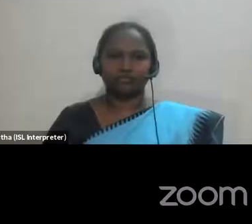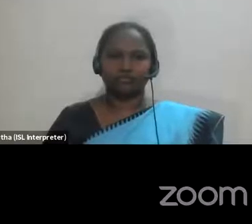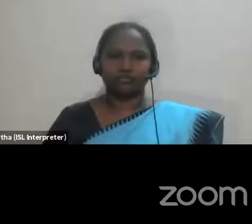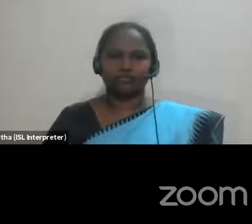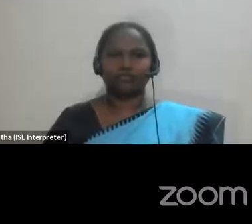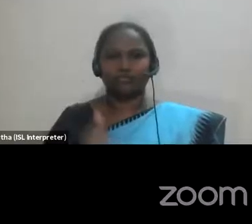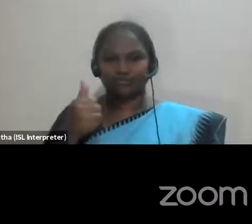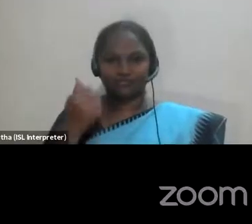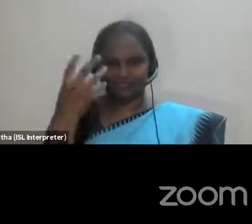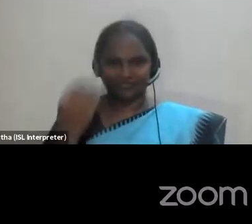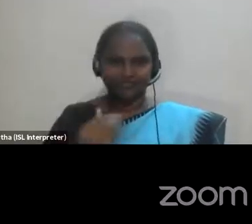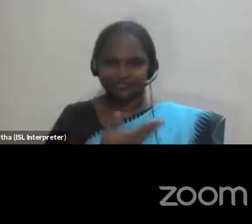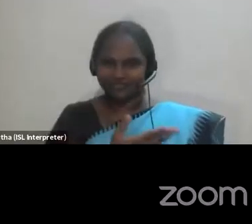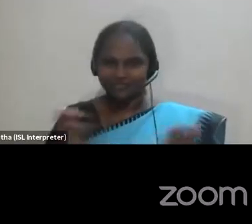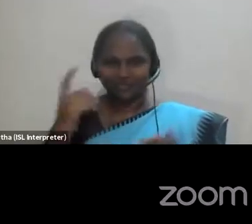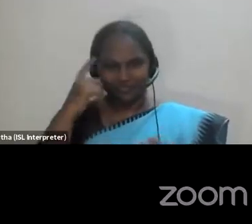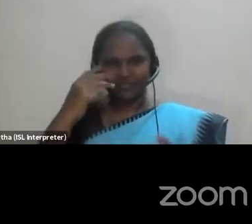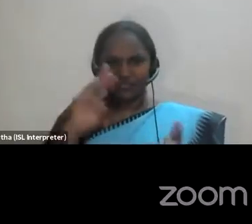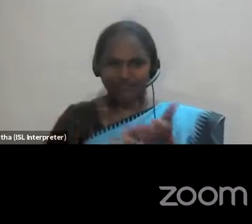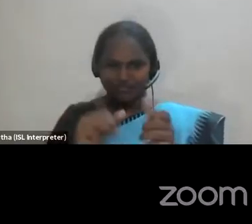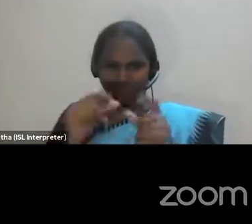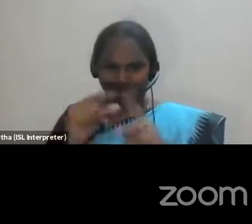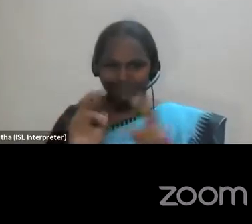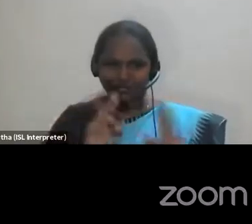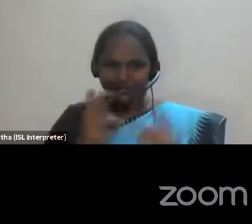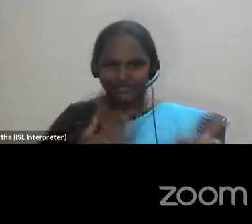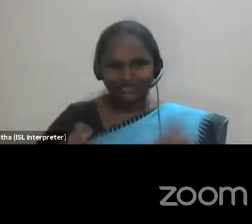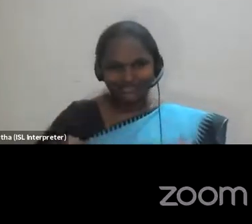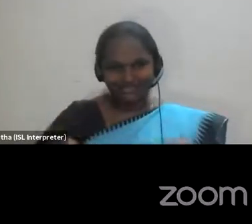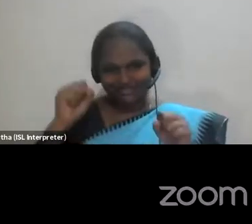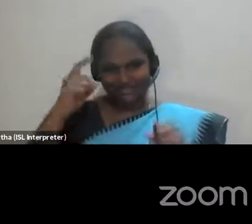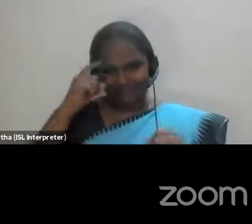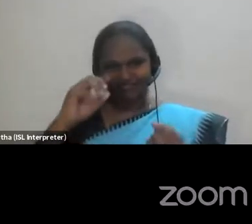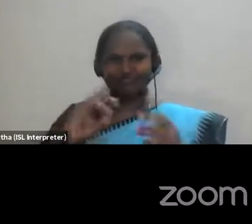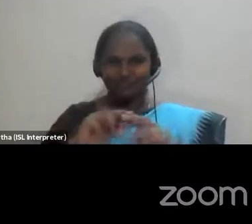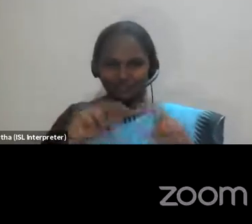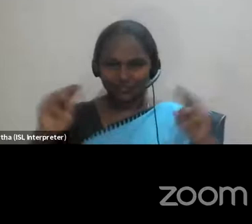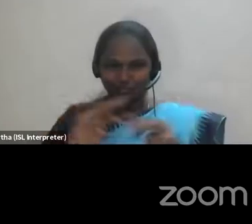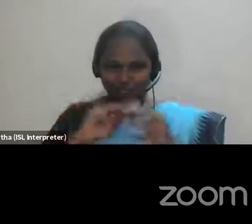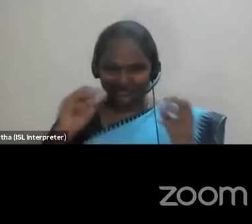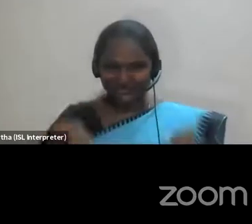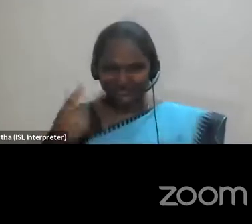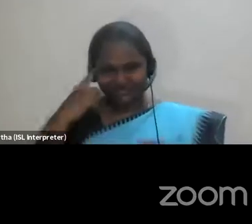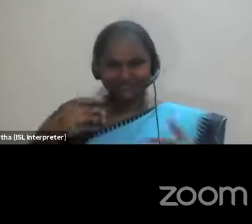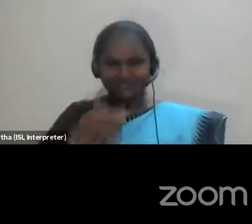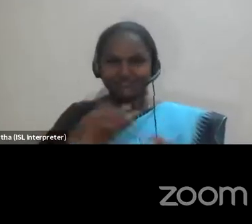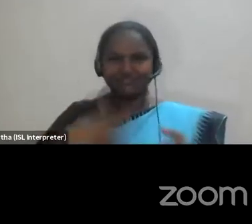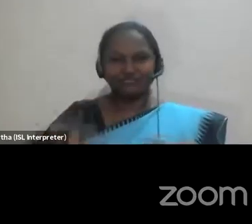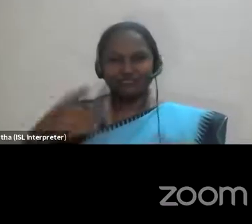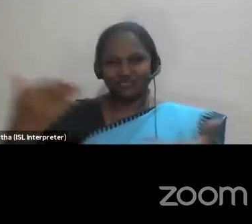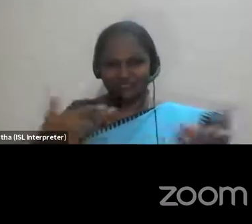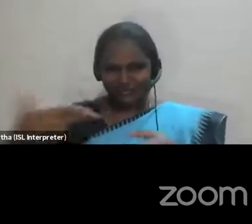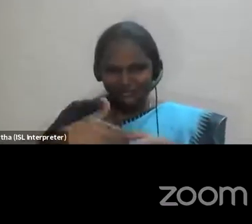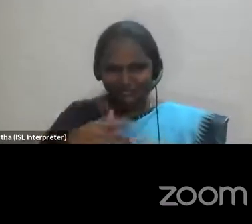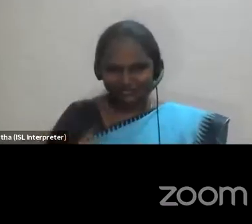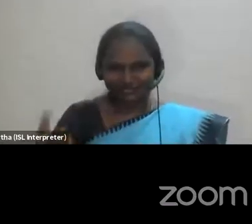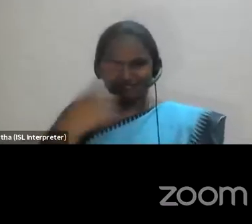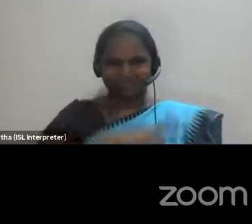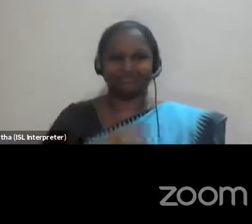So good evening, everyone. Welcome to the MAP Talk, Tech Innovations in Museums. We're delighted to have all of you join us